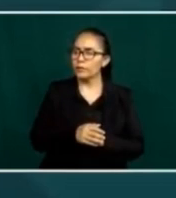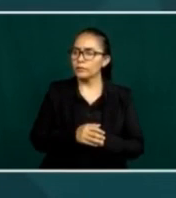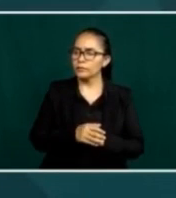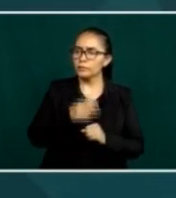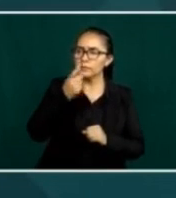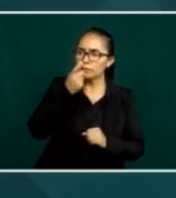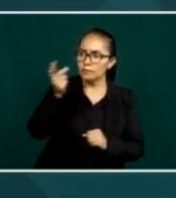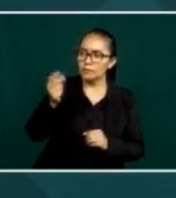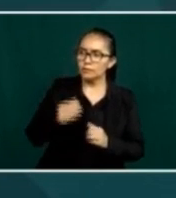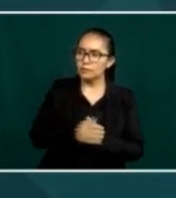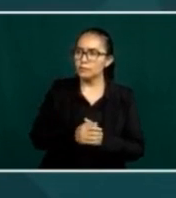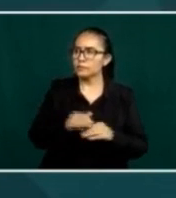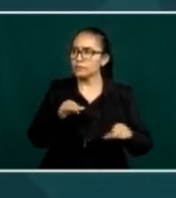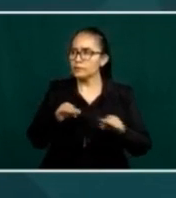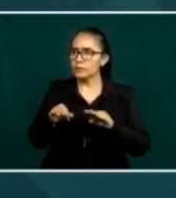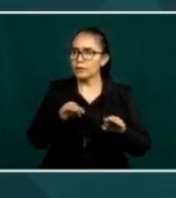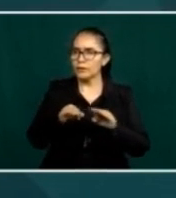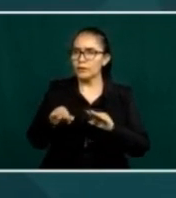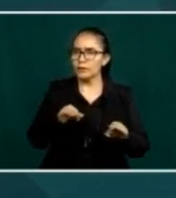started saying that